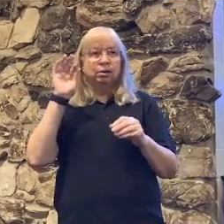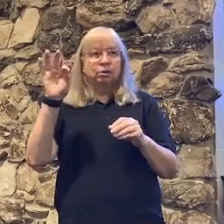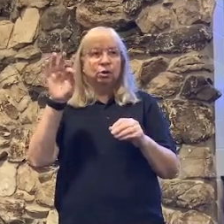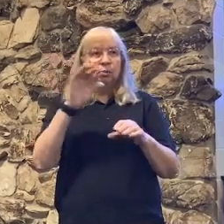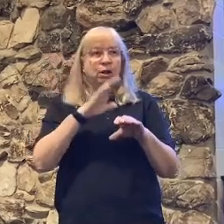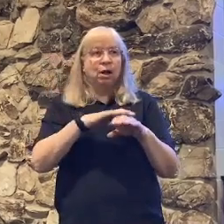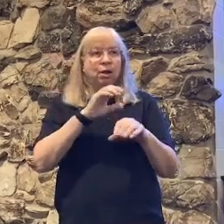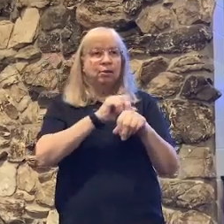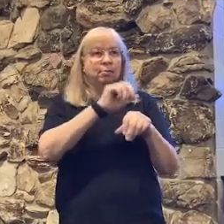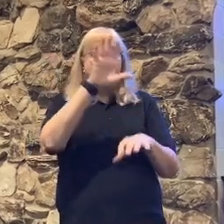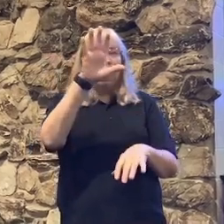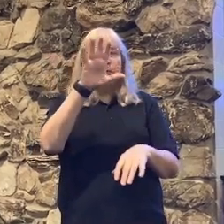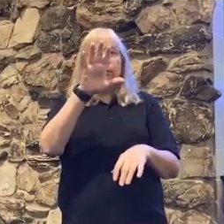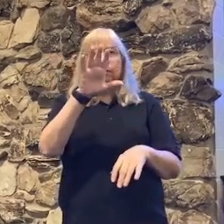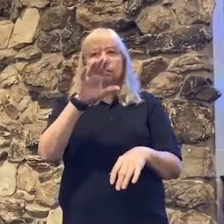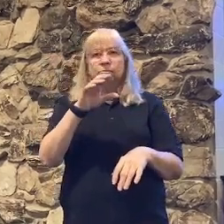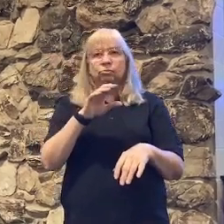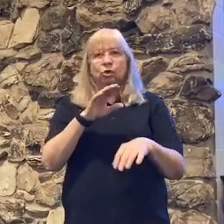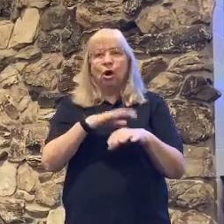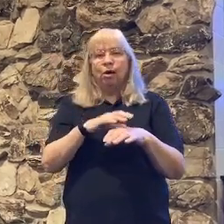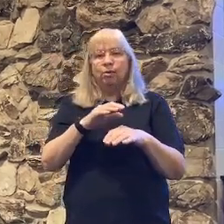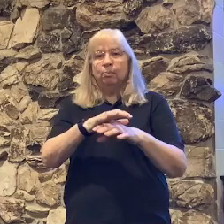the Sermon on the Plain.